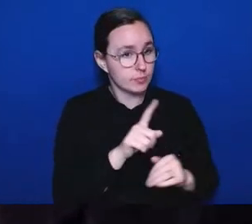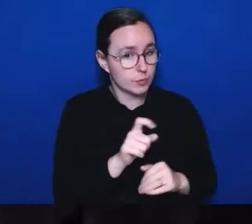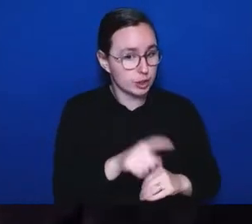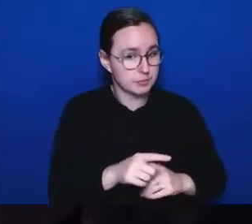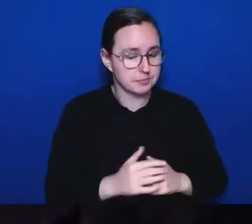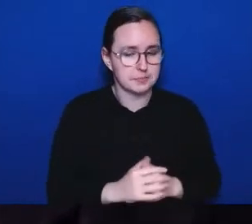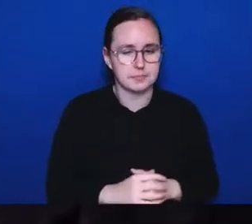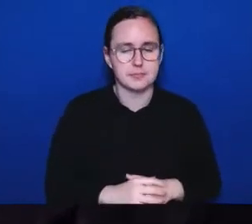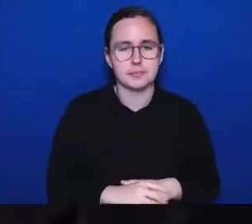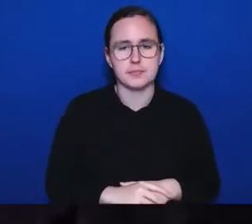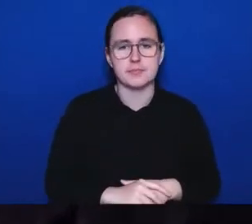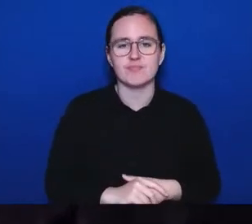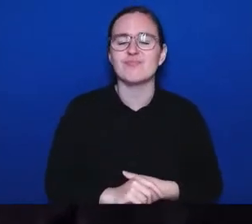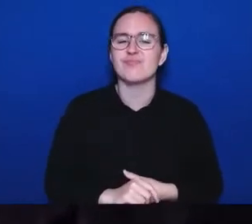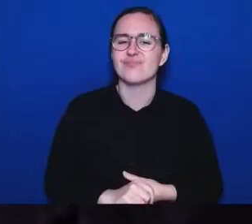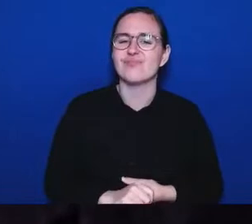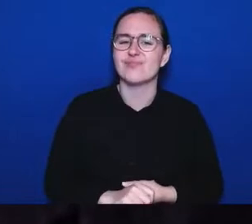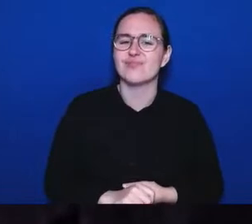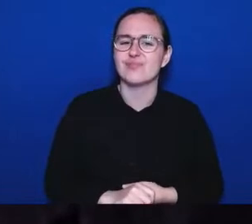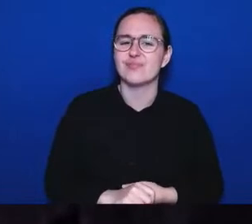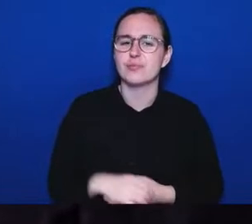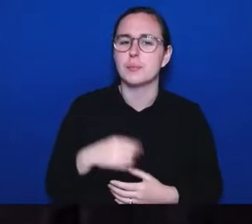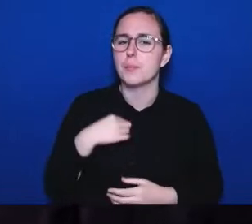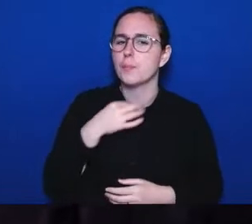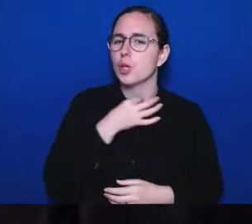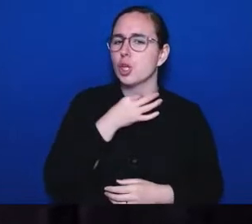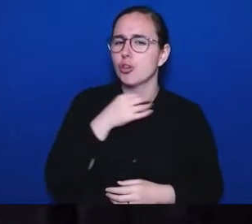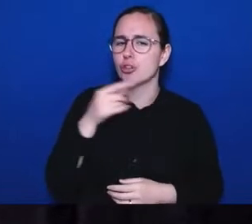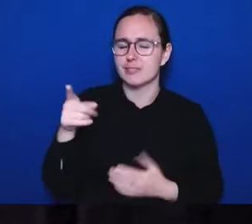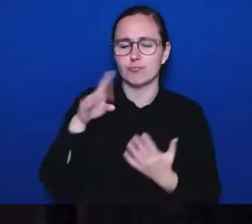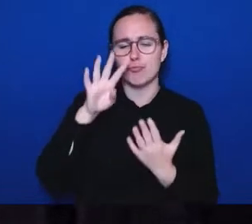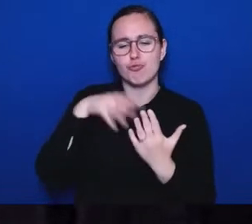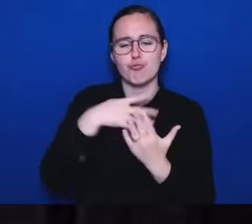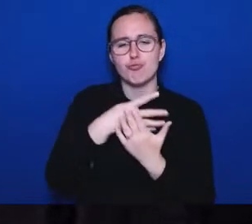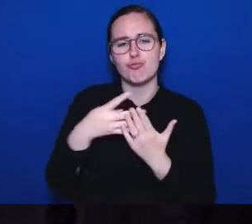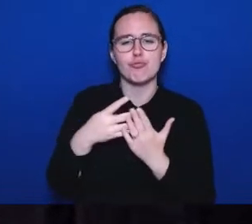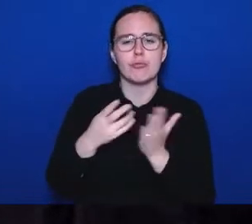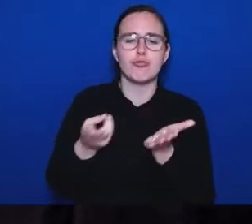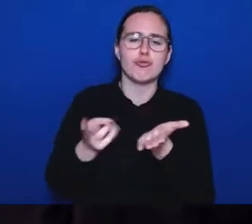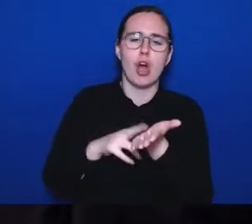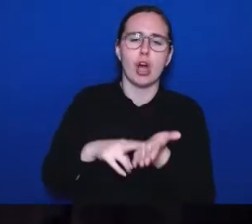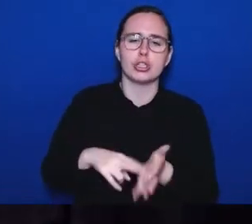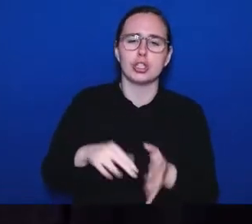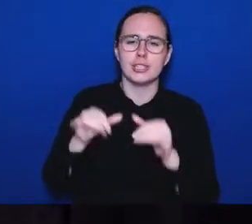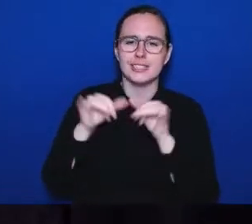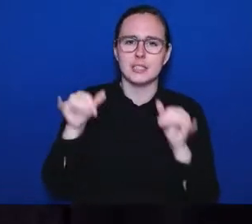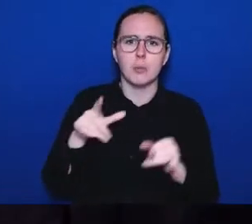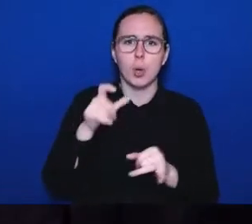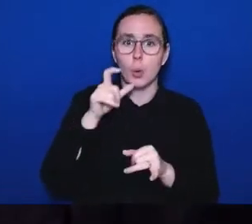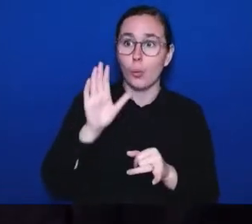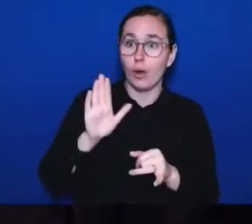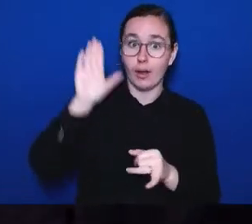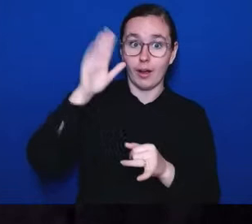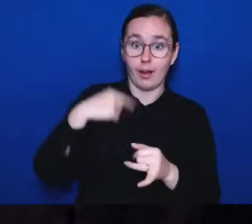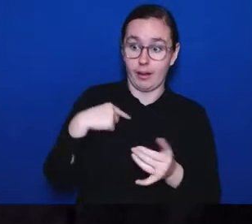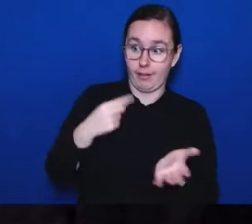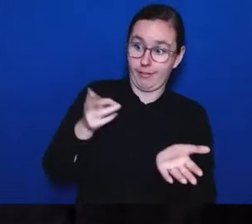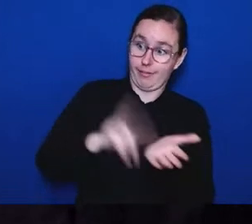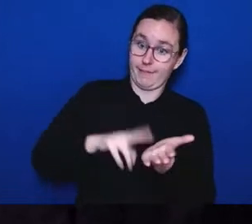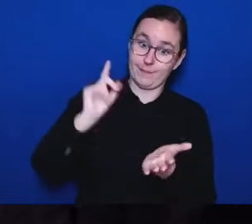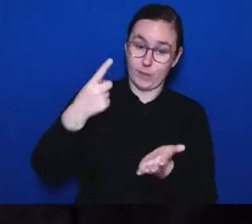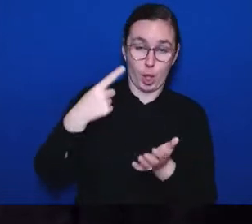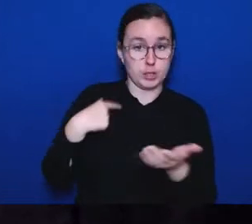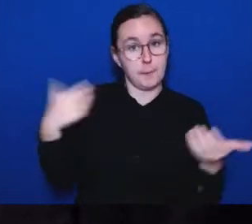Hi. I just have a question about the rostering system. Will it be a first-come, first-served basis, or will there be a way to prioritize